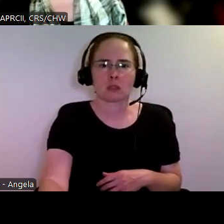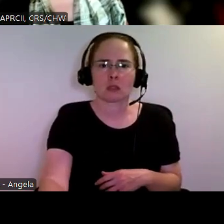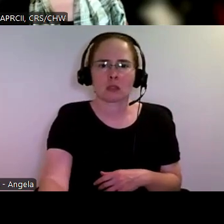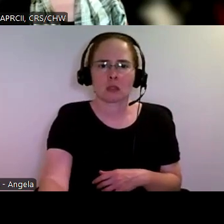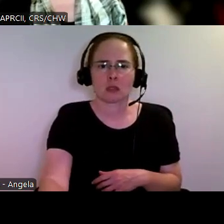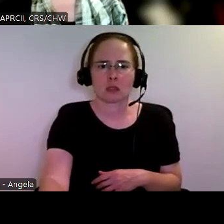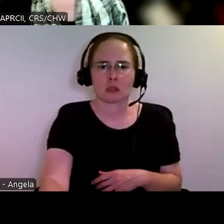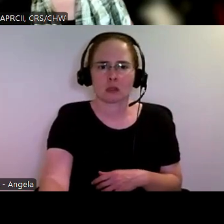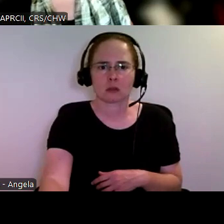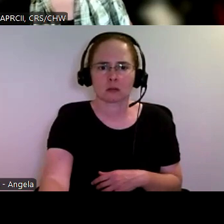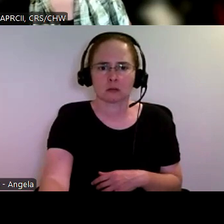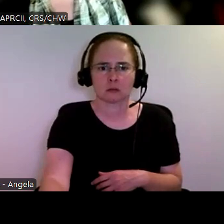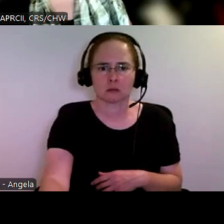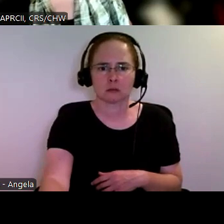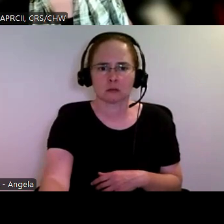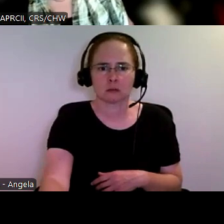here.